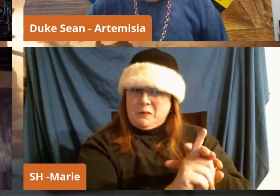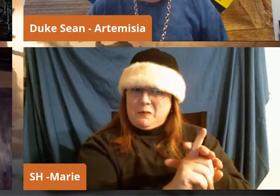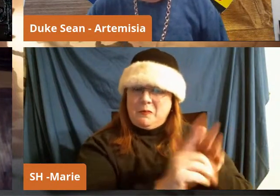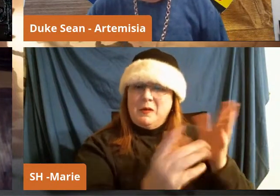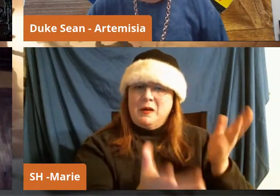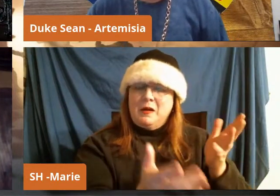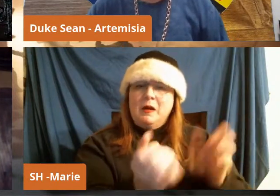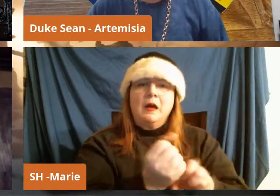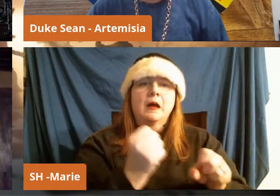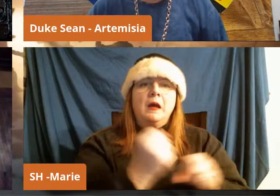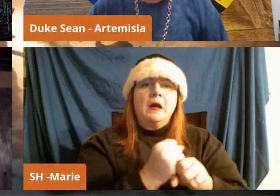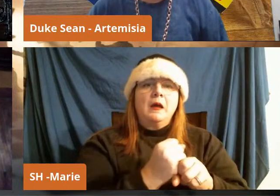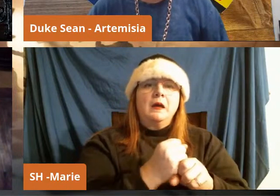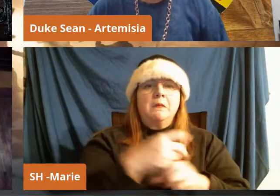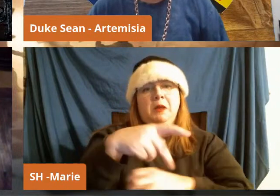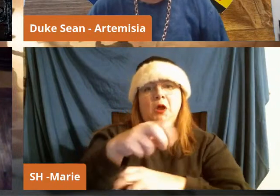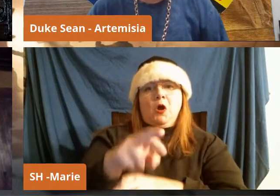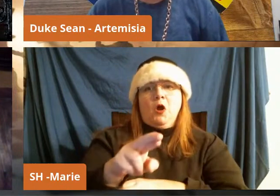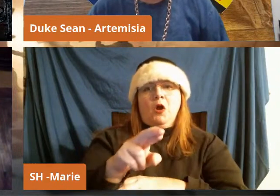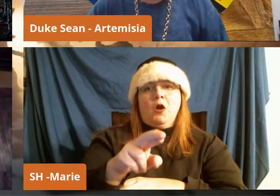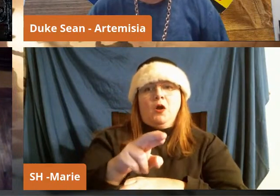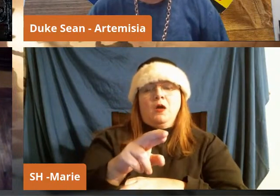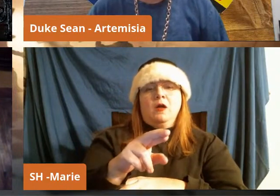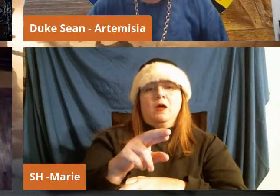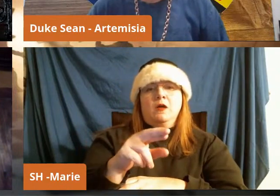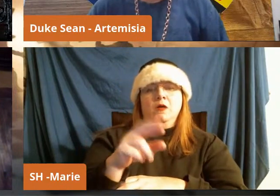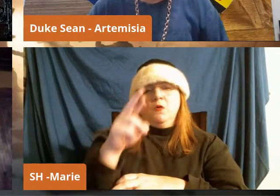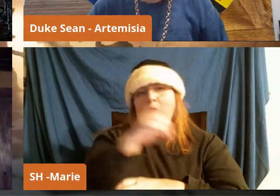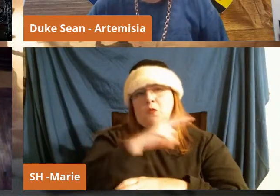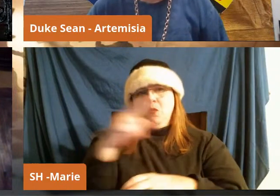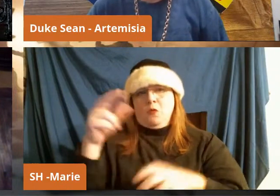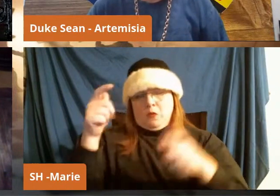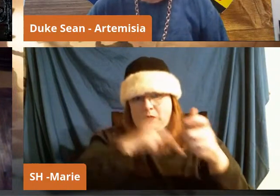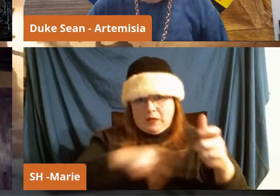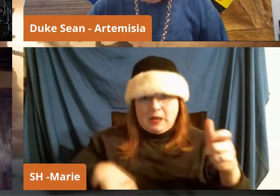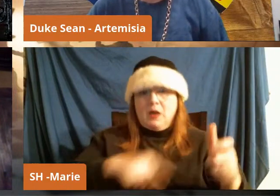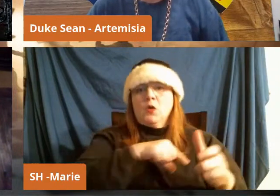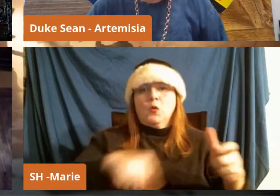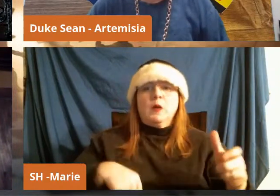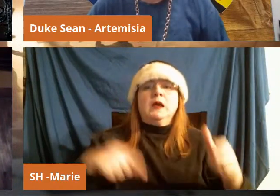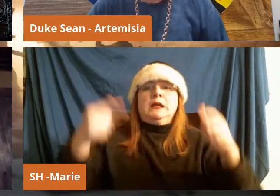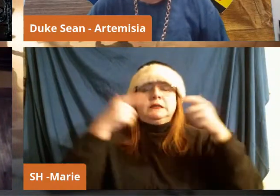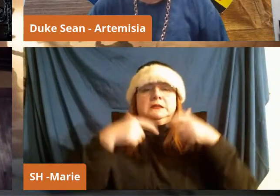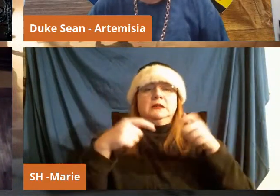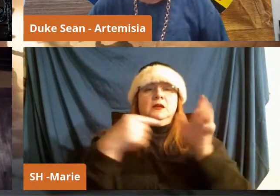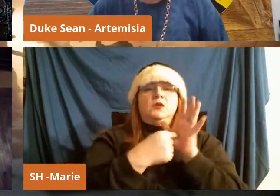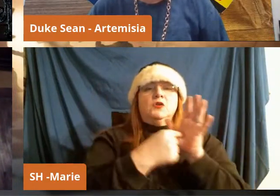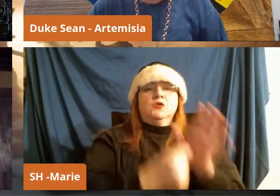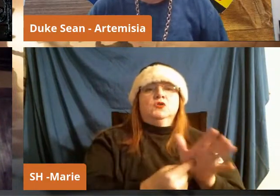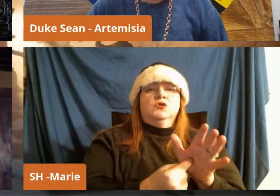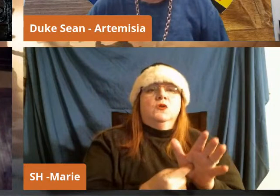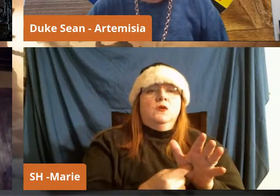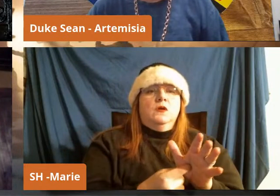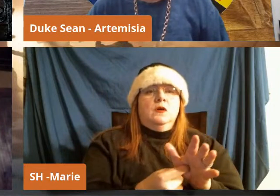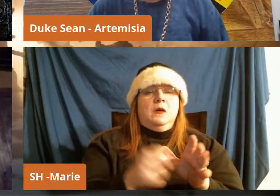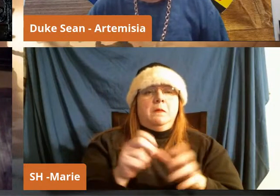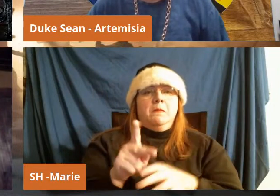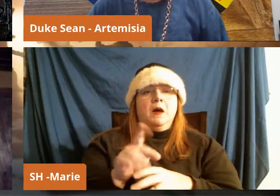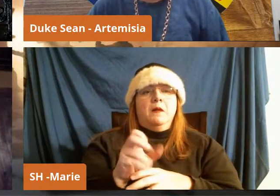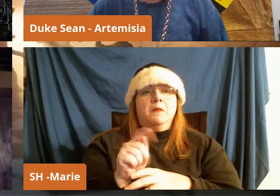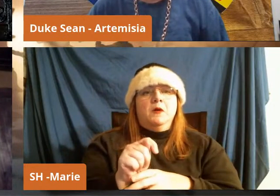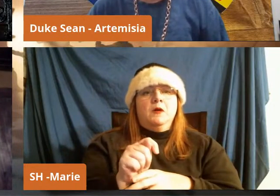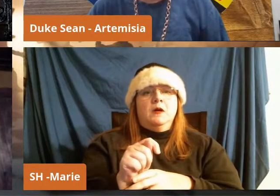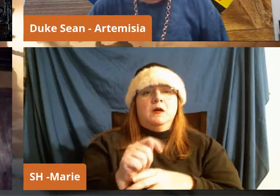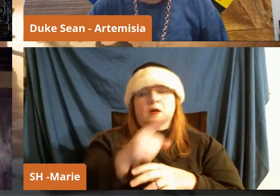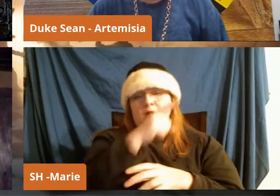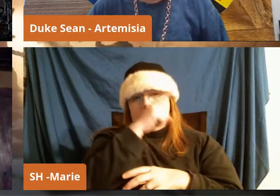needs a little more publicity, and that's where the royalty can come in. It's become fairly popular at our